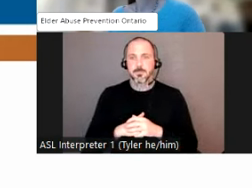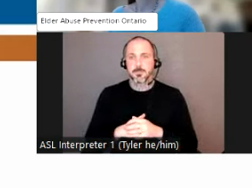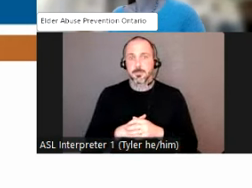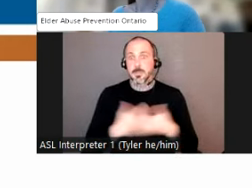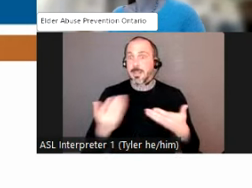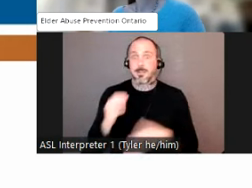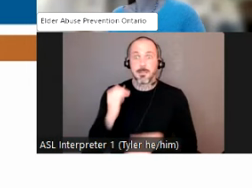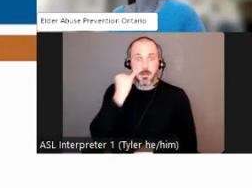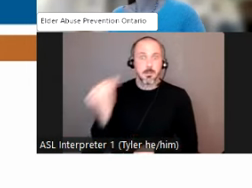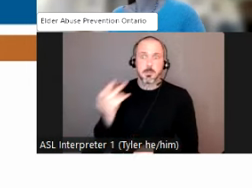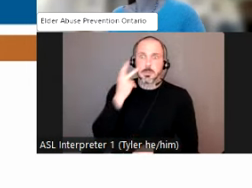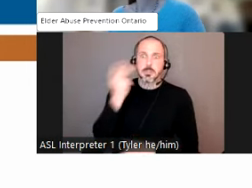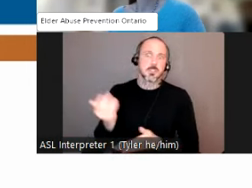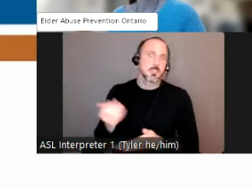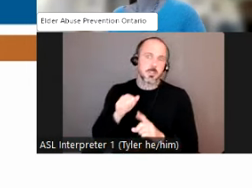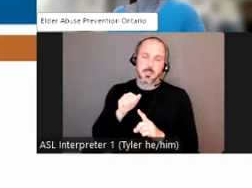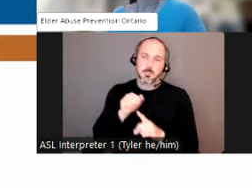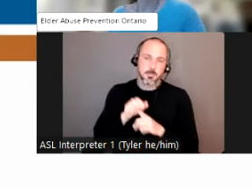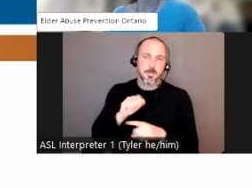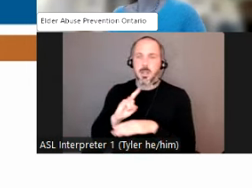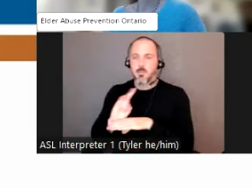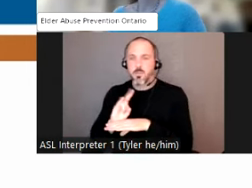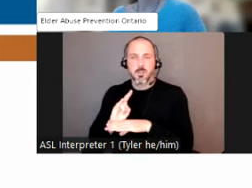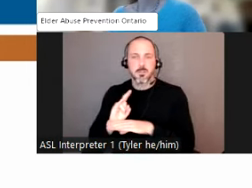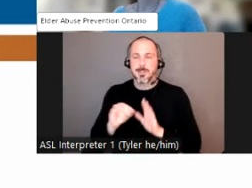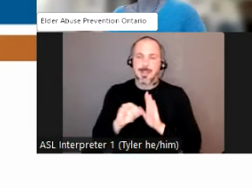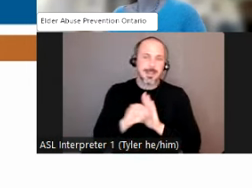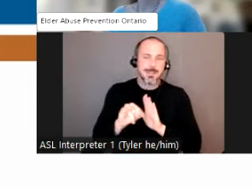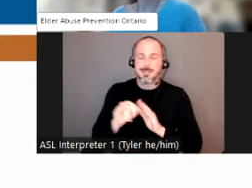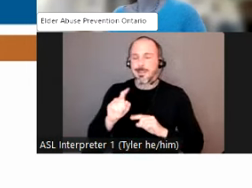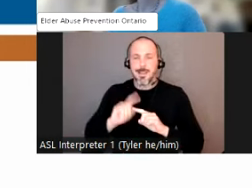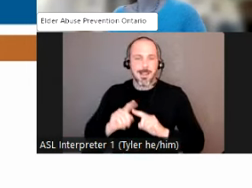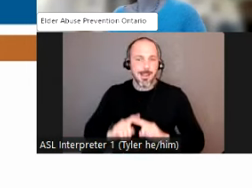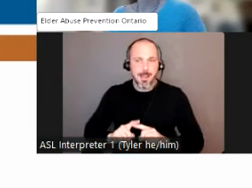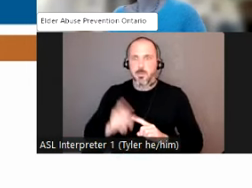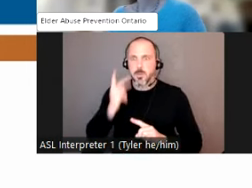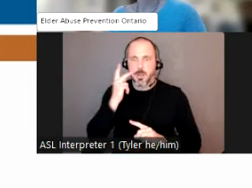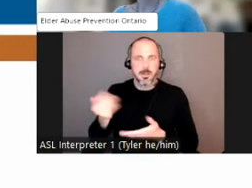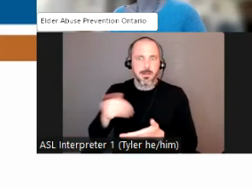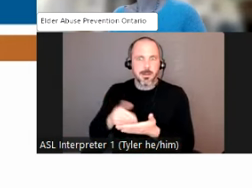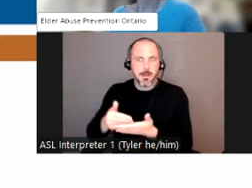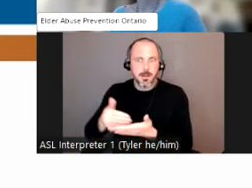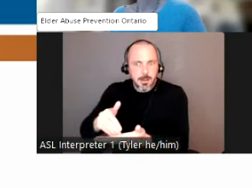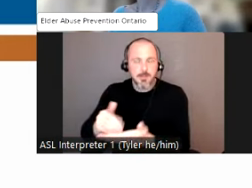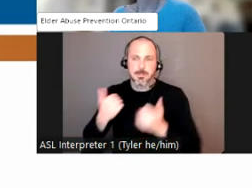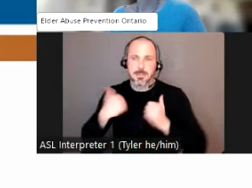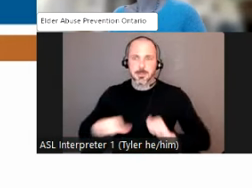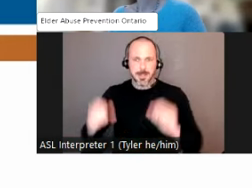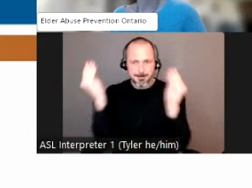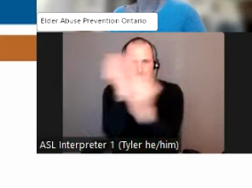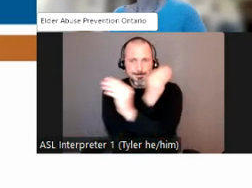marketing fraud and identity fraud across Canada and share that information with not only local police across the country in